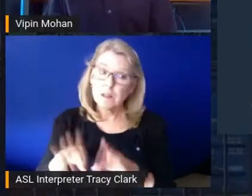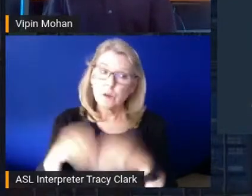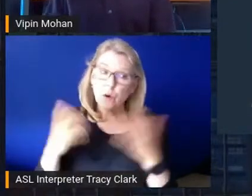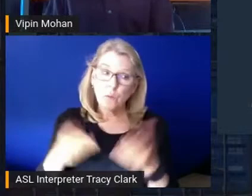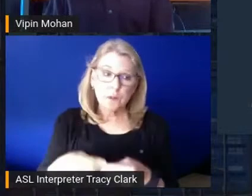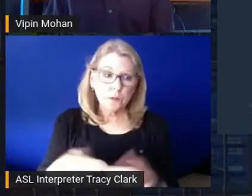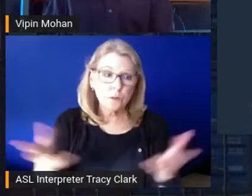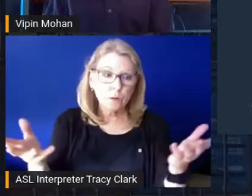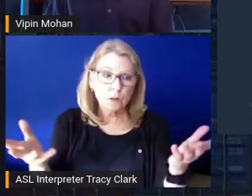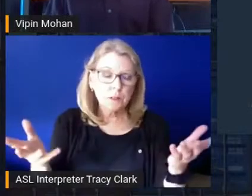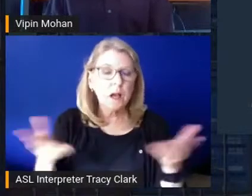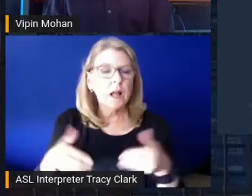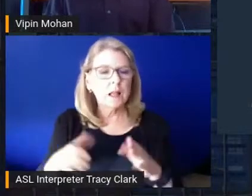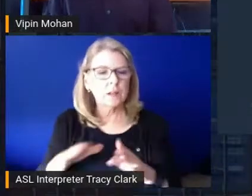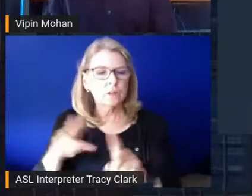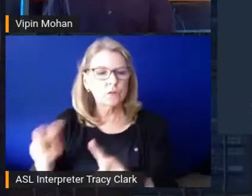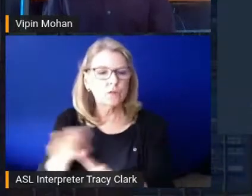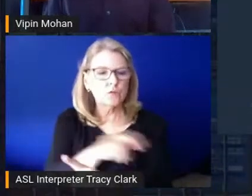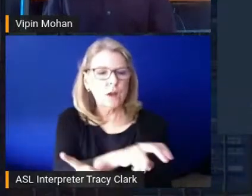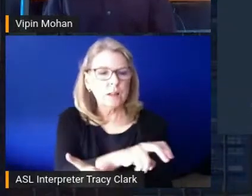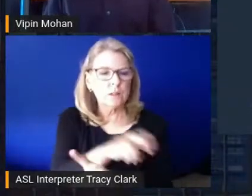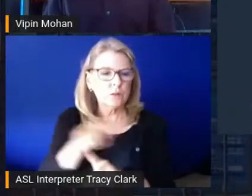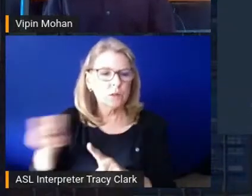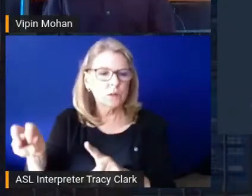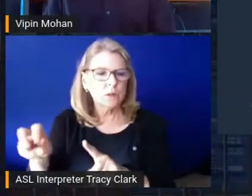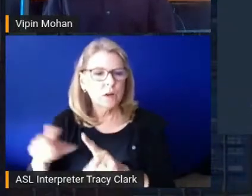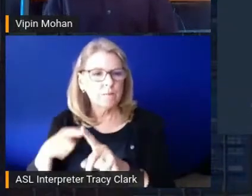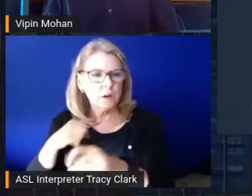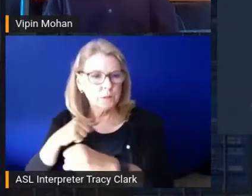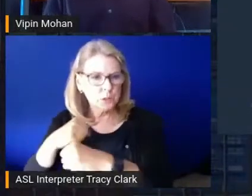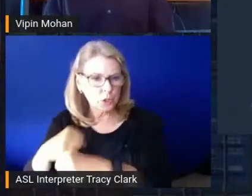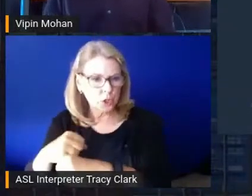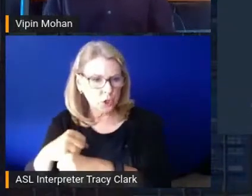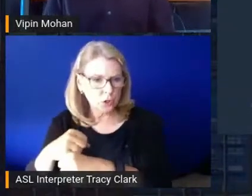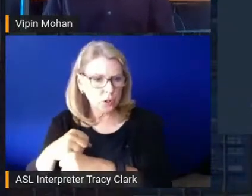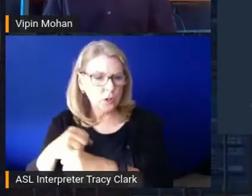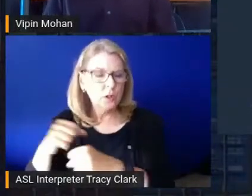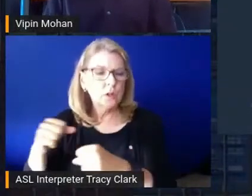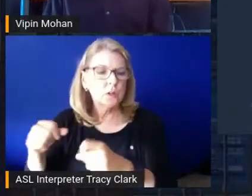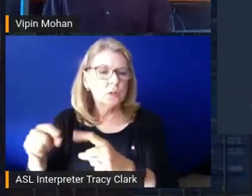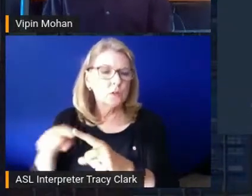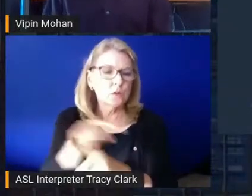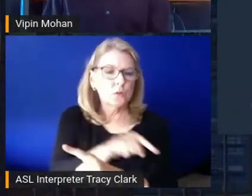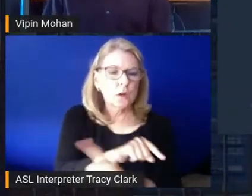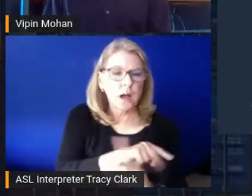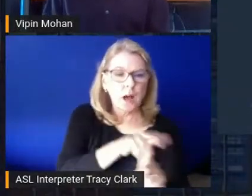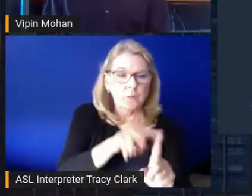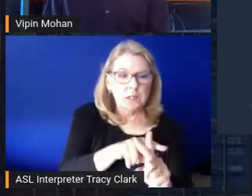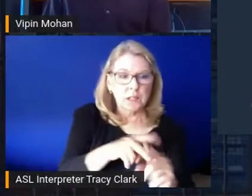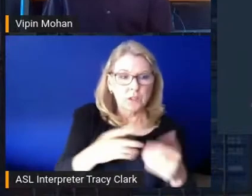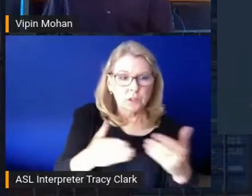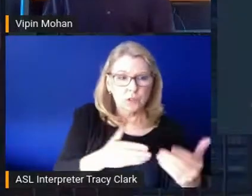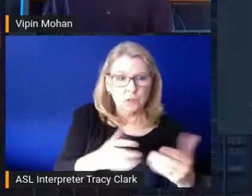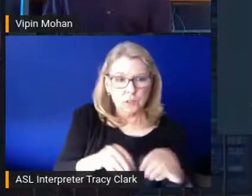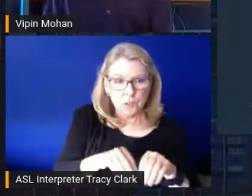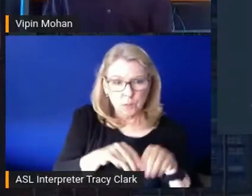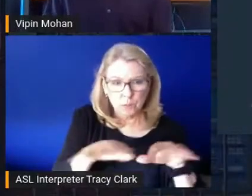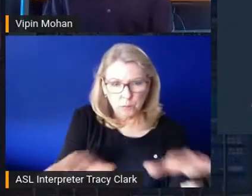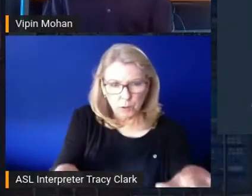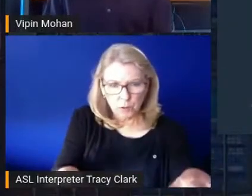you to transparently secure network connectivity between application services that are deployed using Linux container management